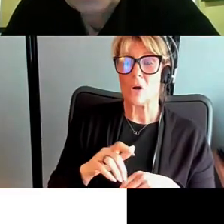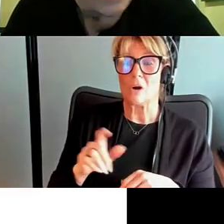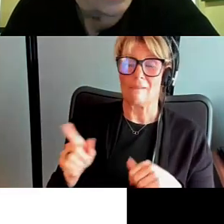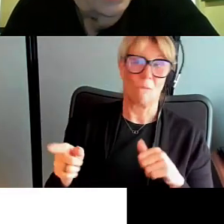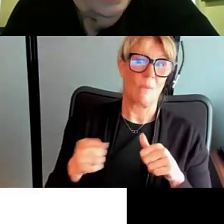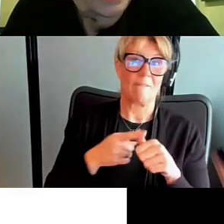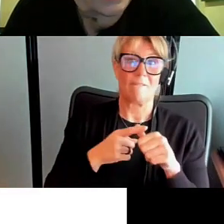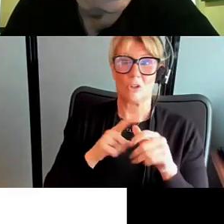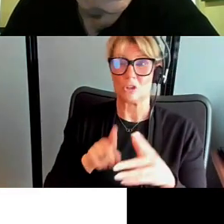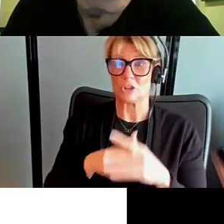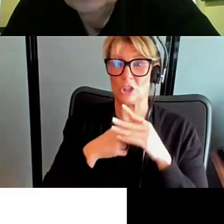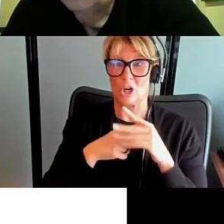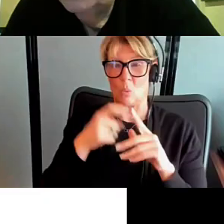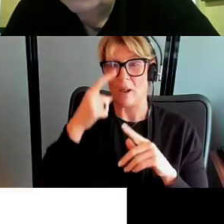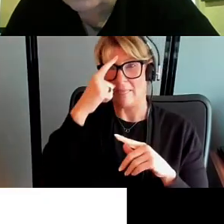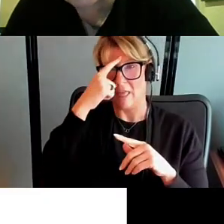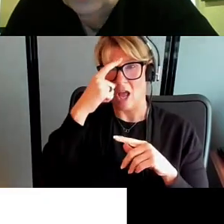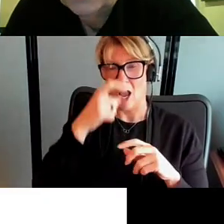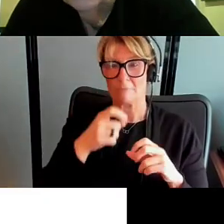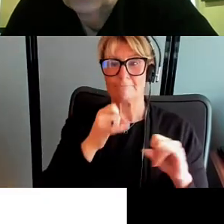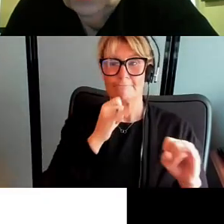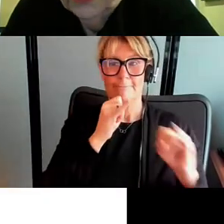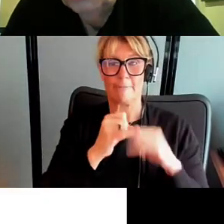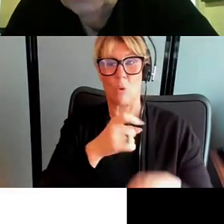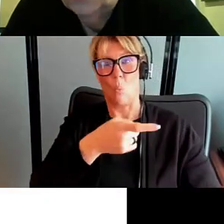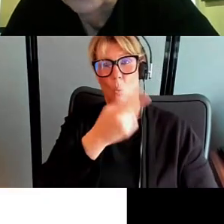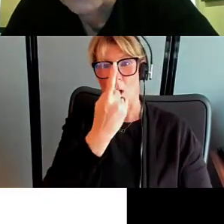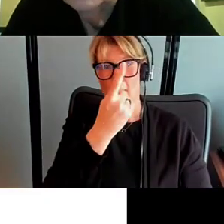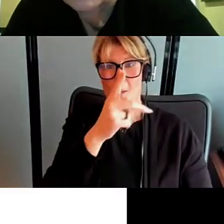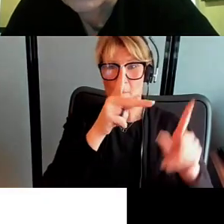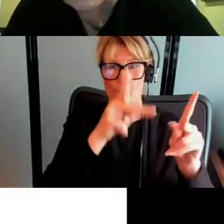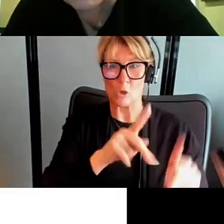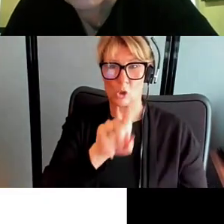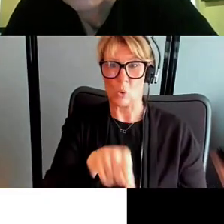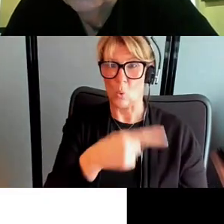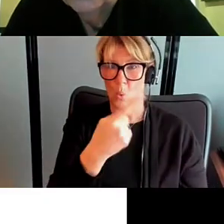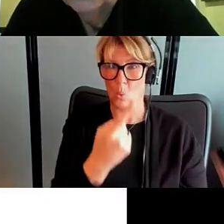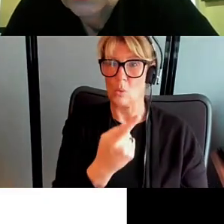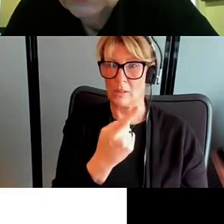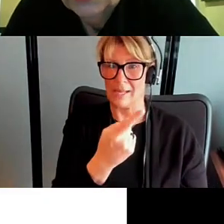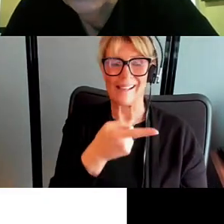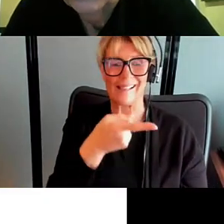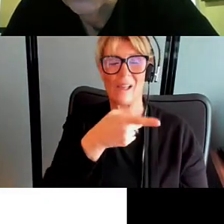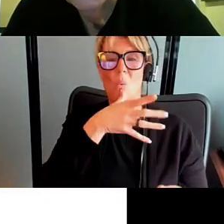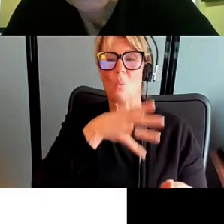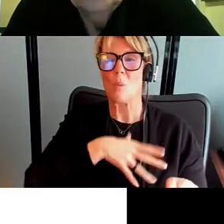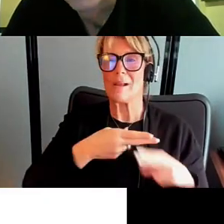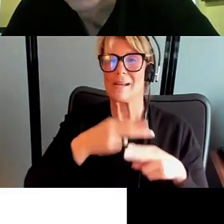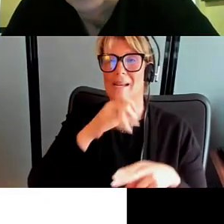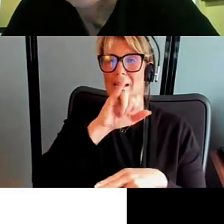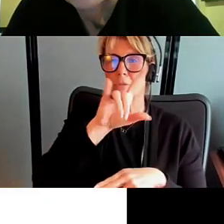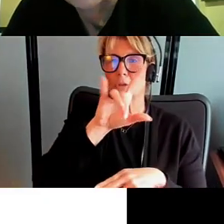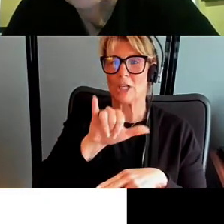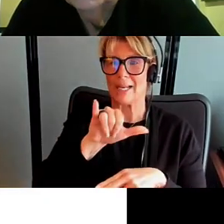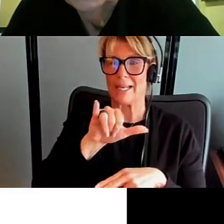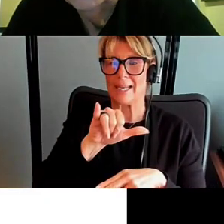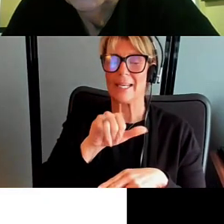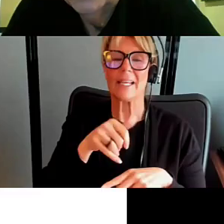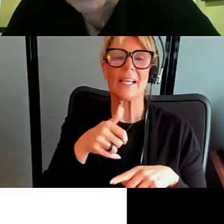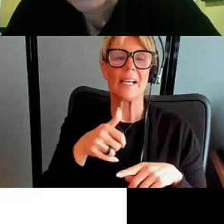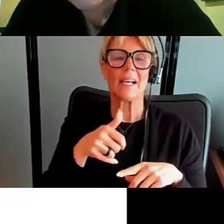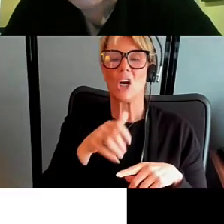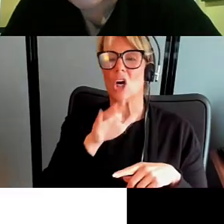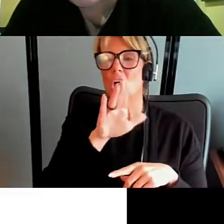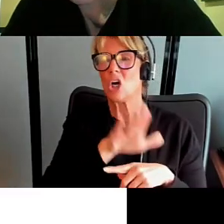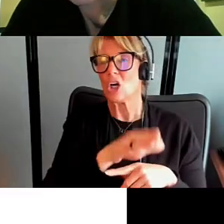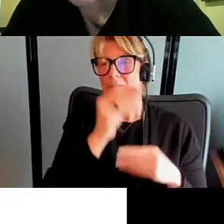person. And I think we did that once. Well, Jenny Horseman we did because her sessions are so packed with